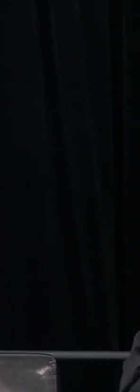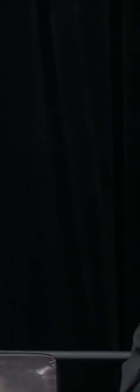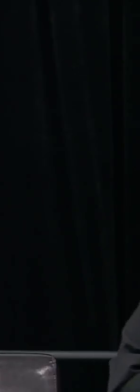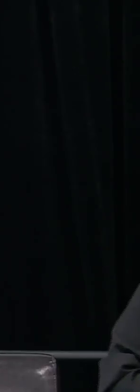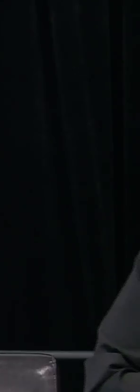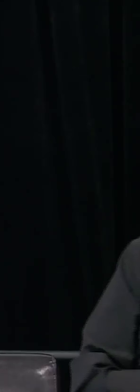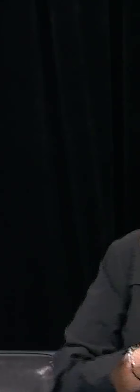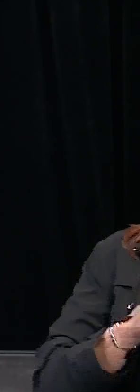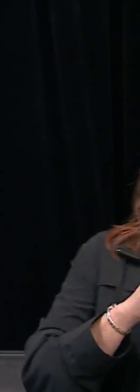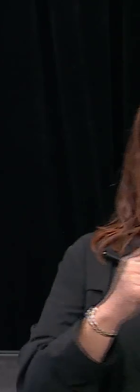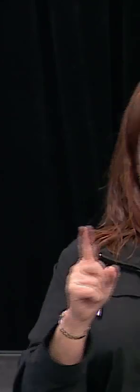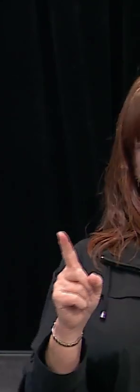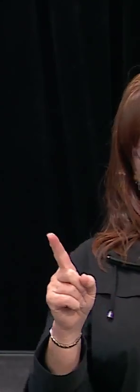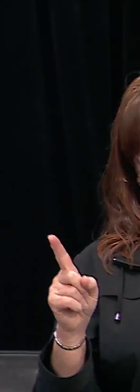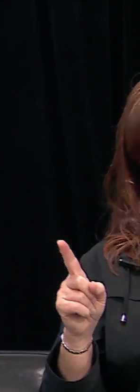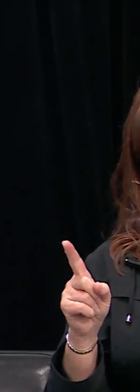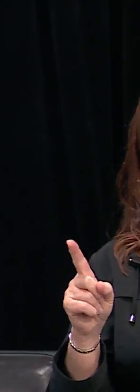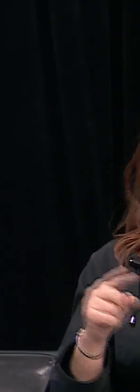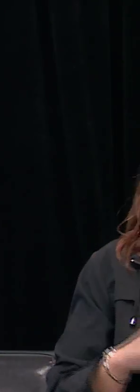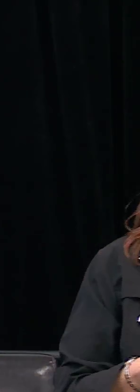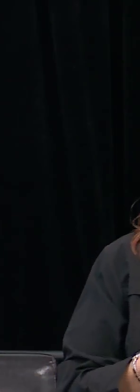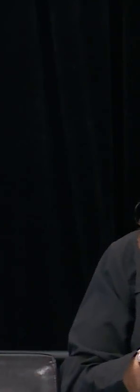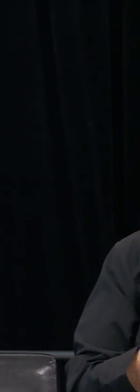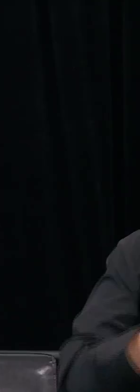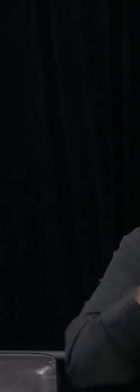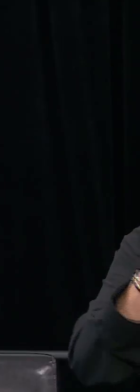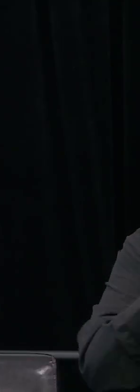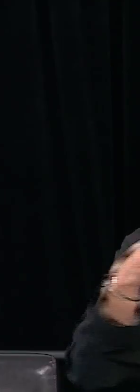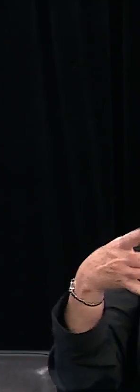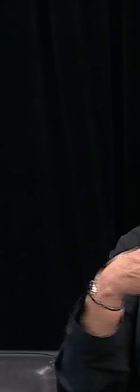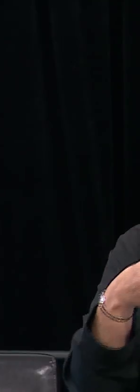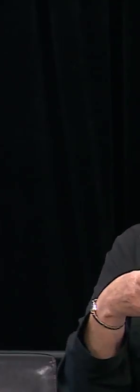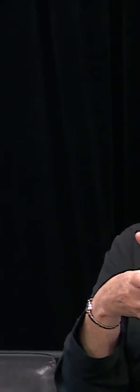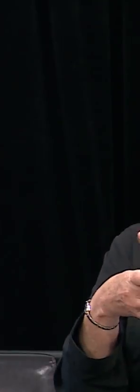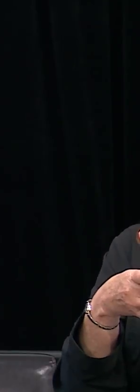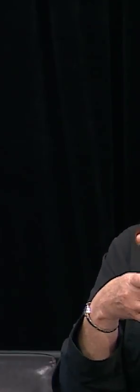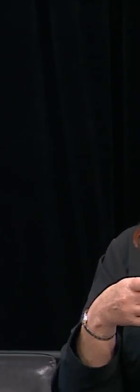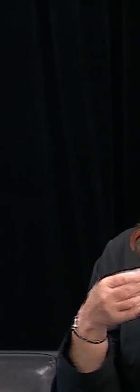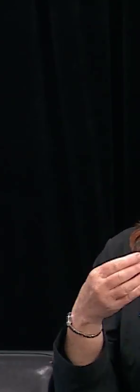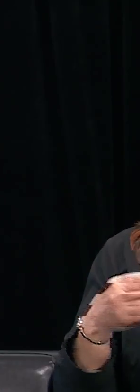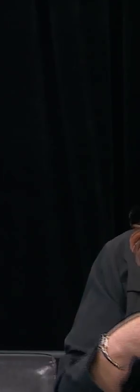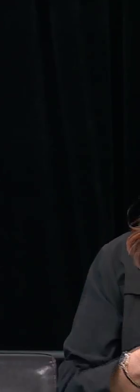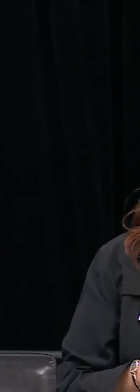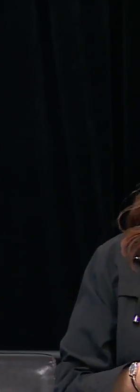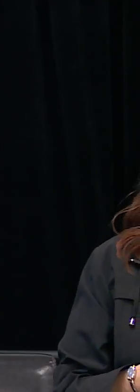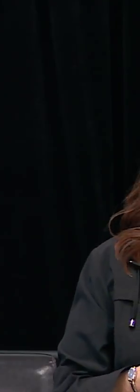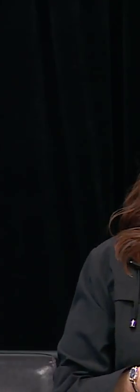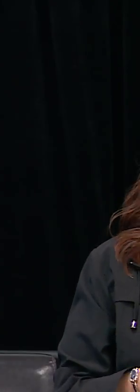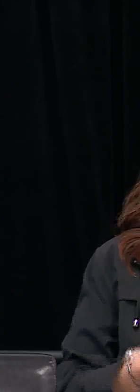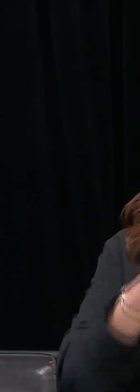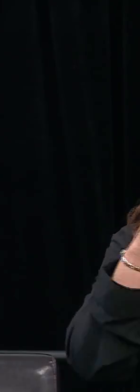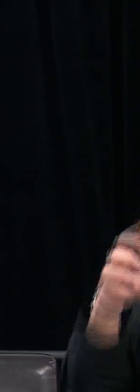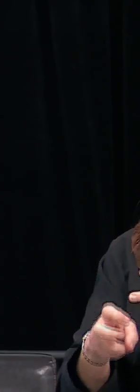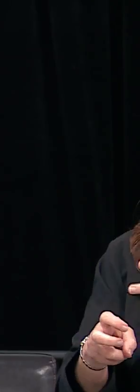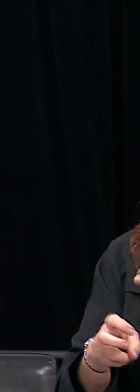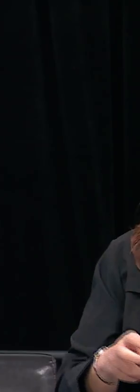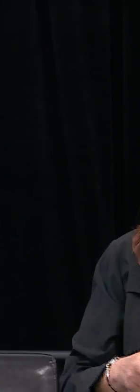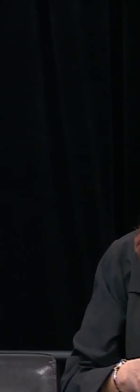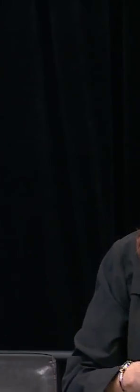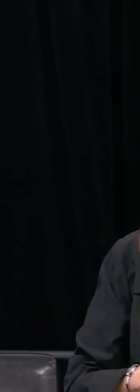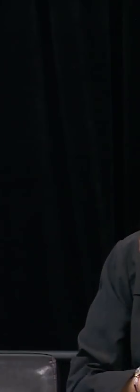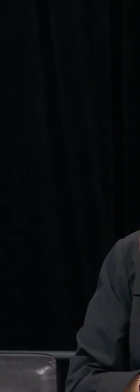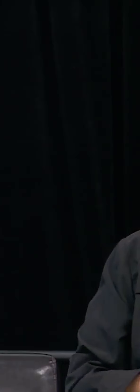It's a way to connect the deaf and the hearing world. And how does it look like? It's a mobile app that you can download on your Android or iOS